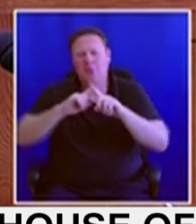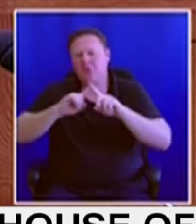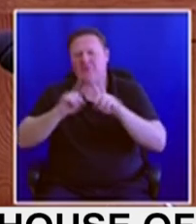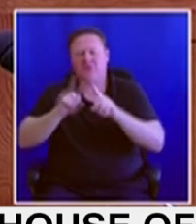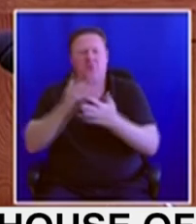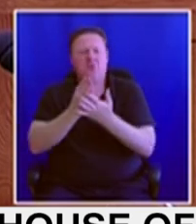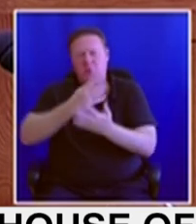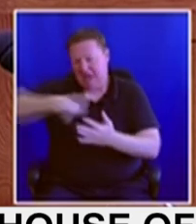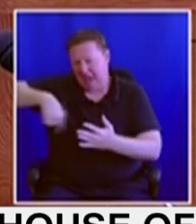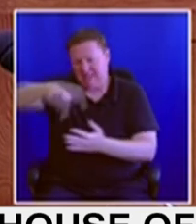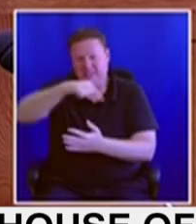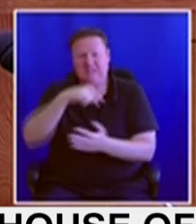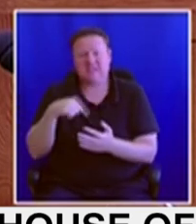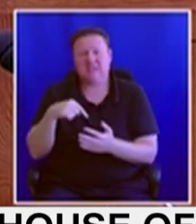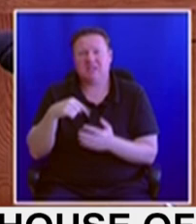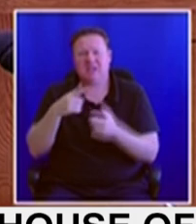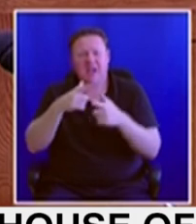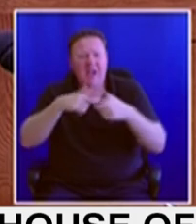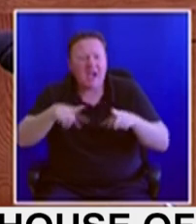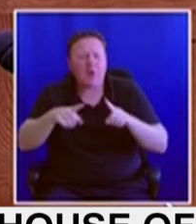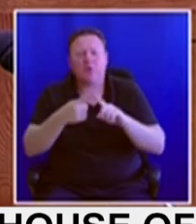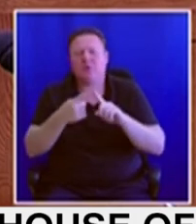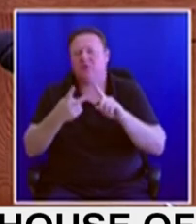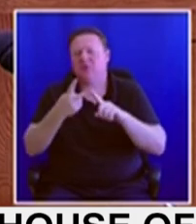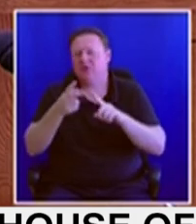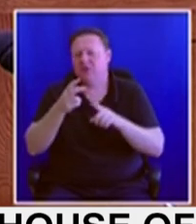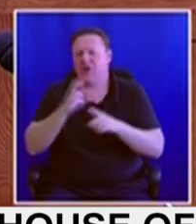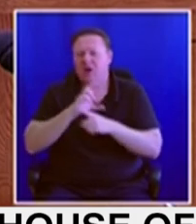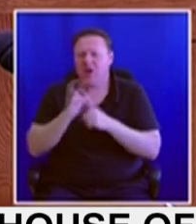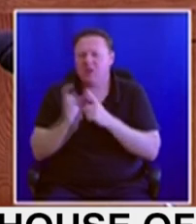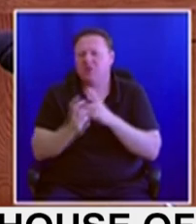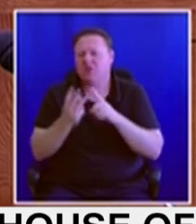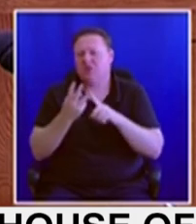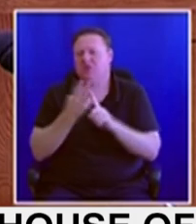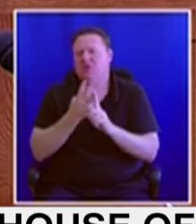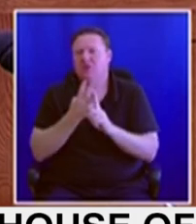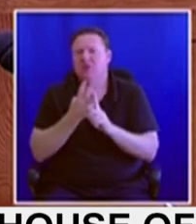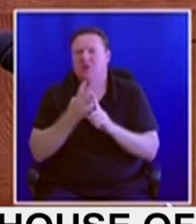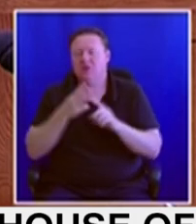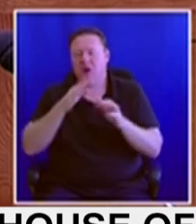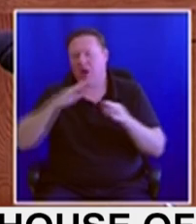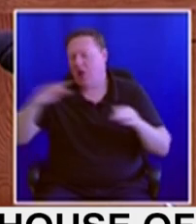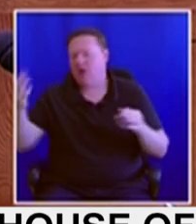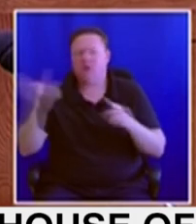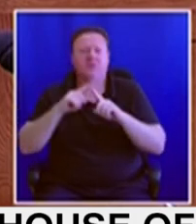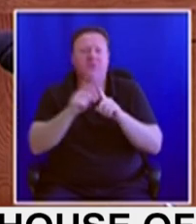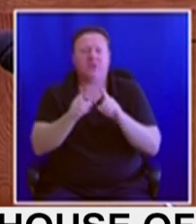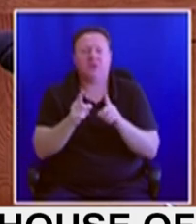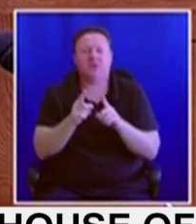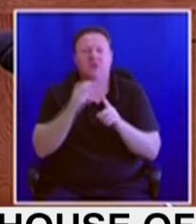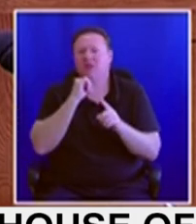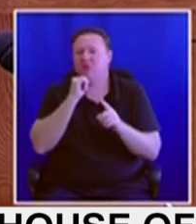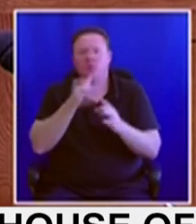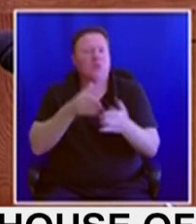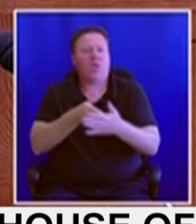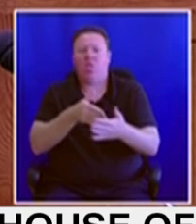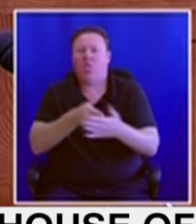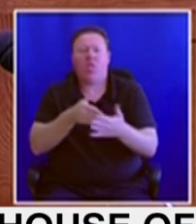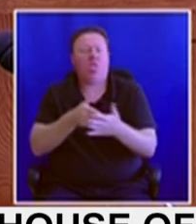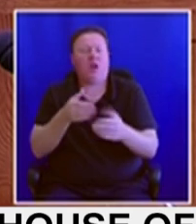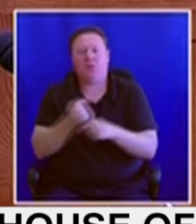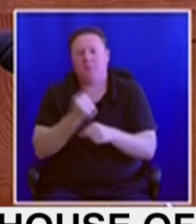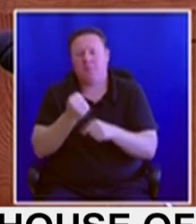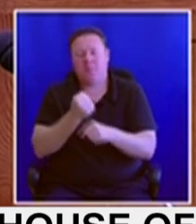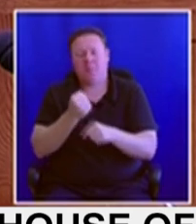said, of languages, of customs, etc., will not hinder or